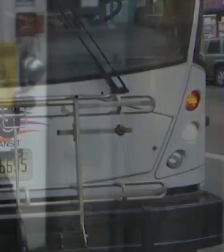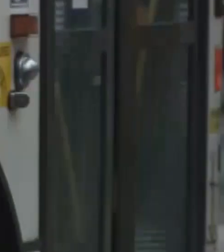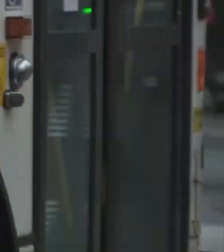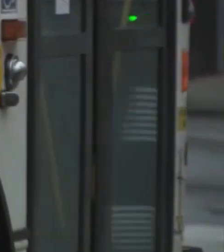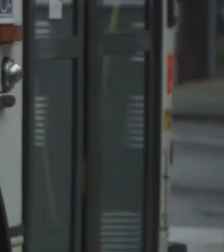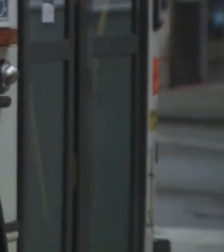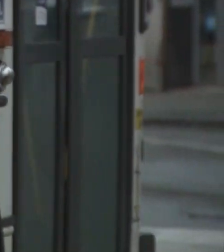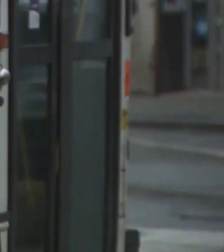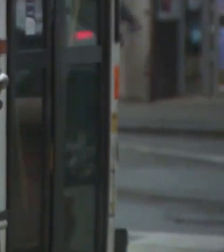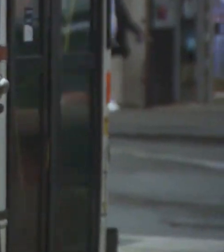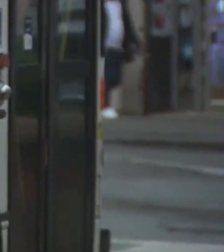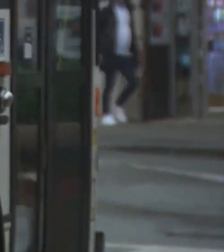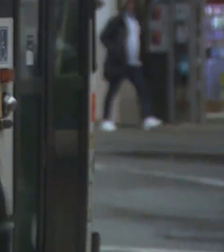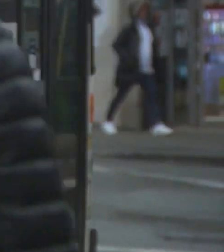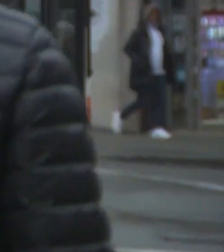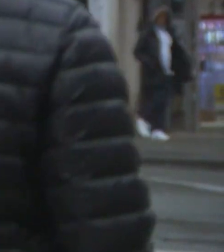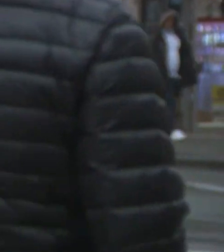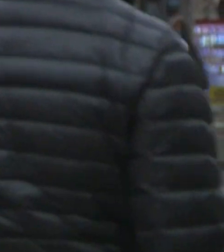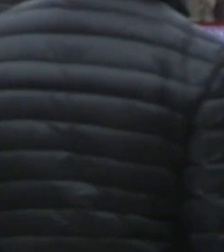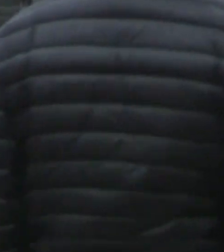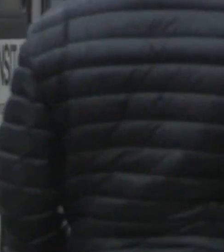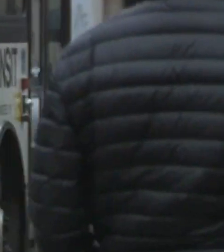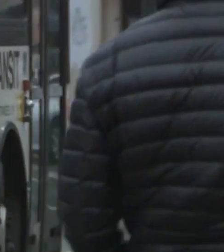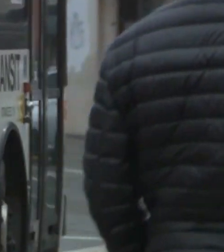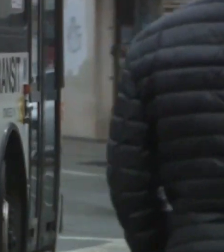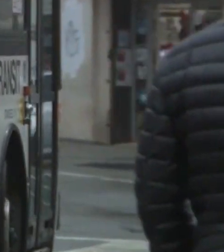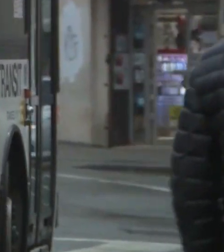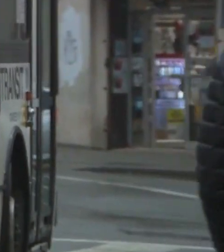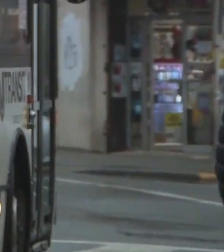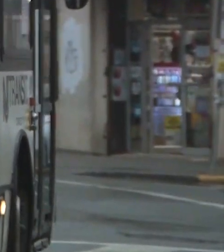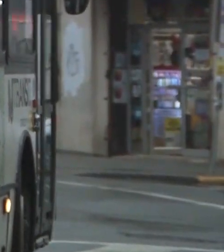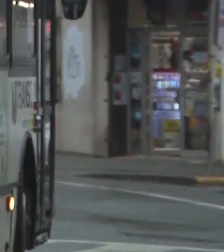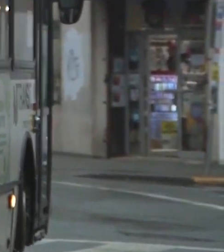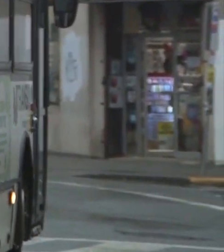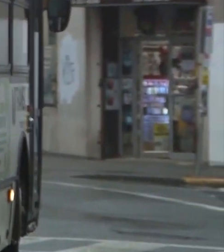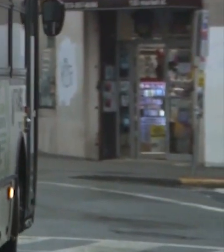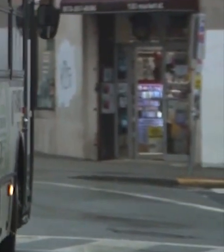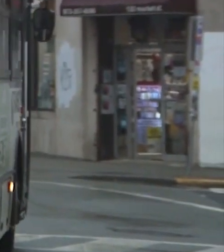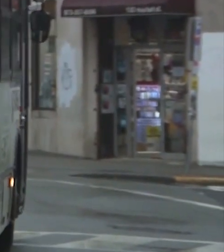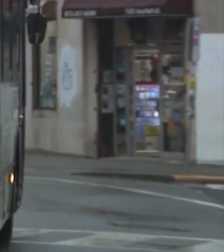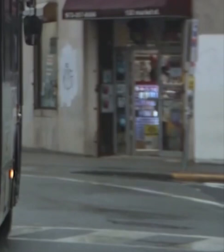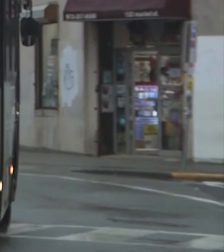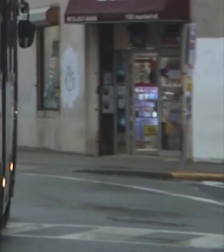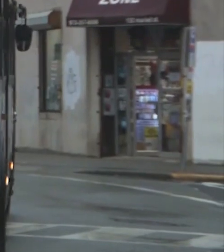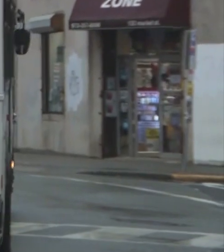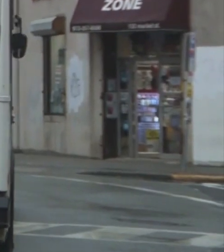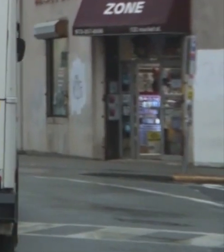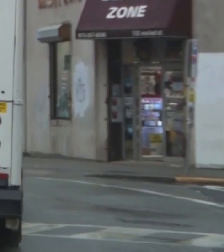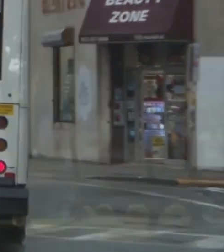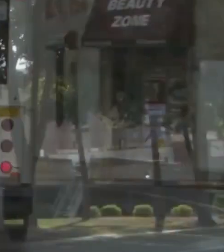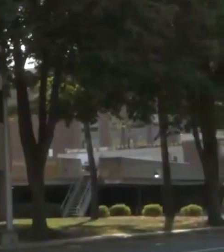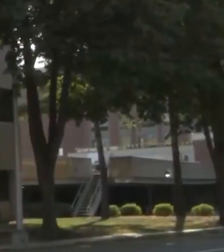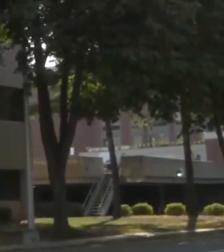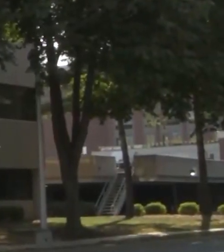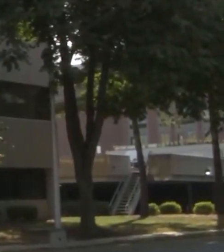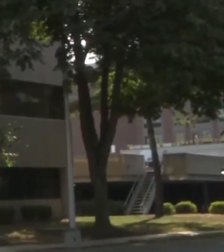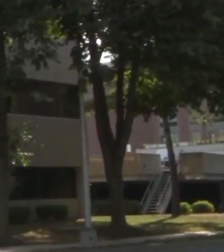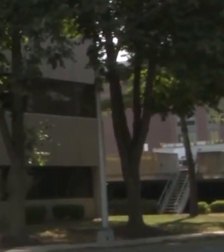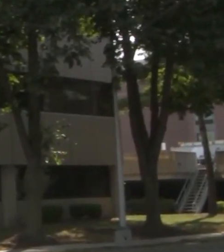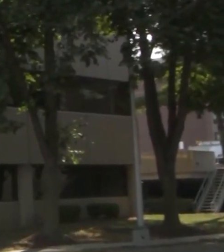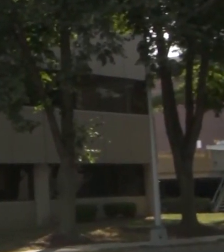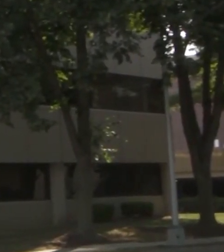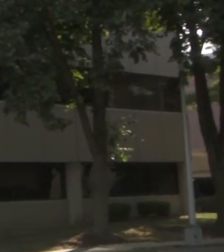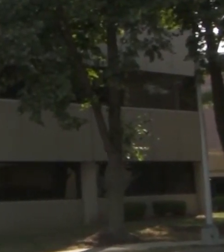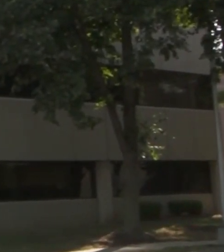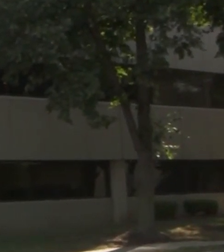keep on cannibalizing its own capital budget and relying on transfers from the Clean Energy Fund to pay day-to-day expenses. There is more money